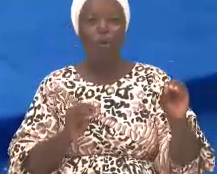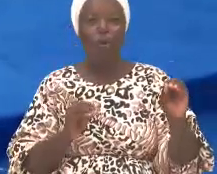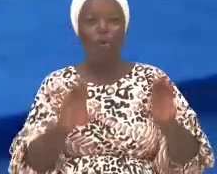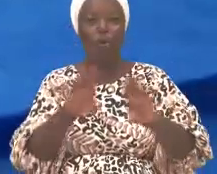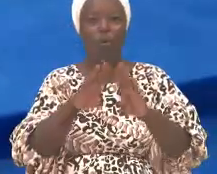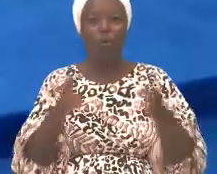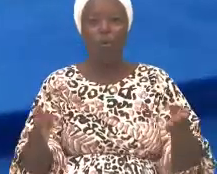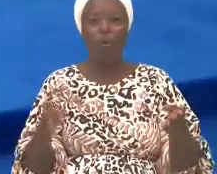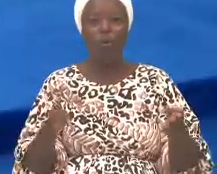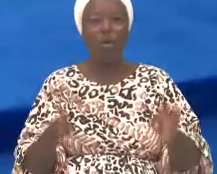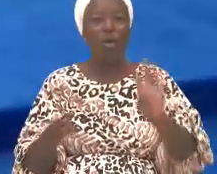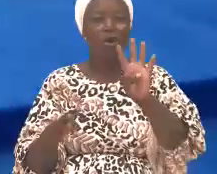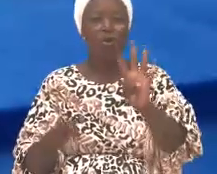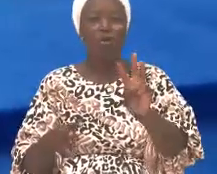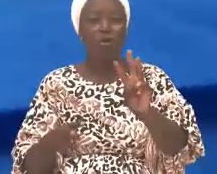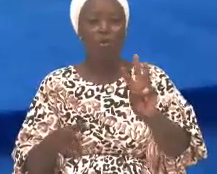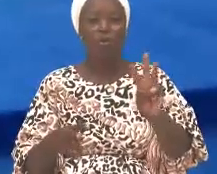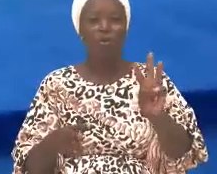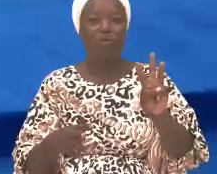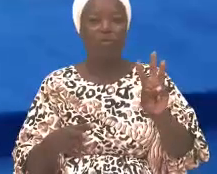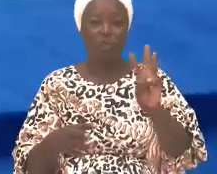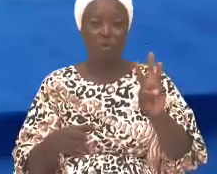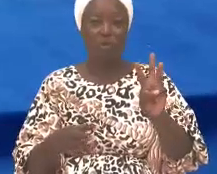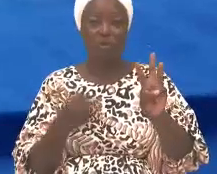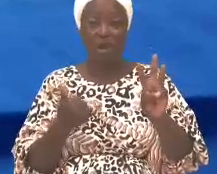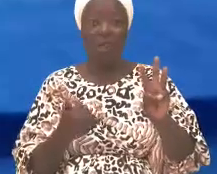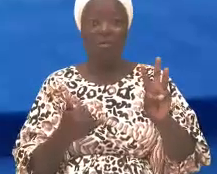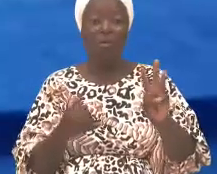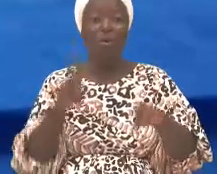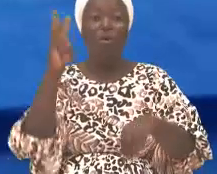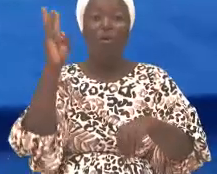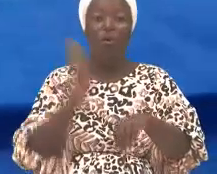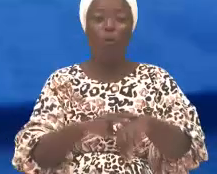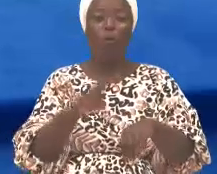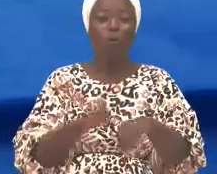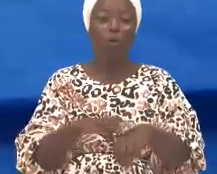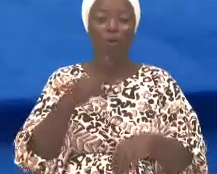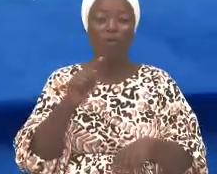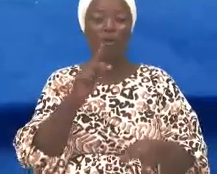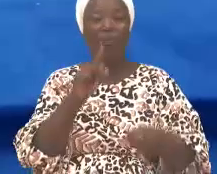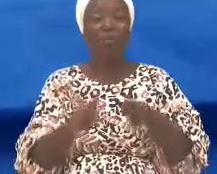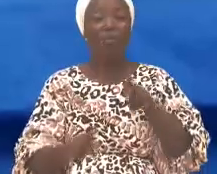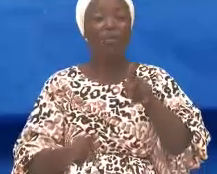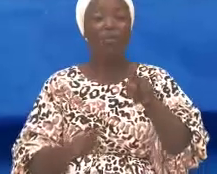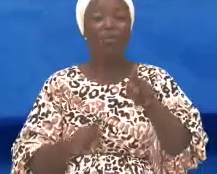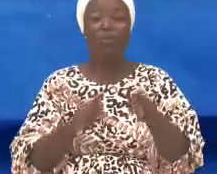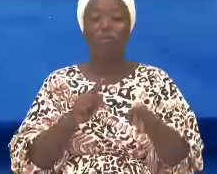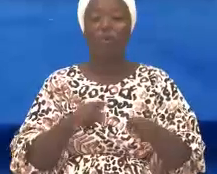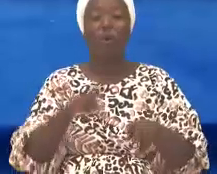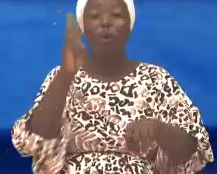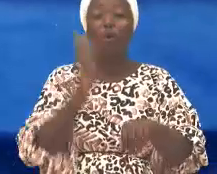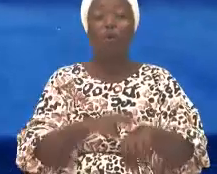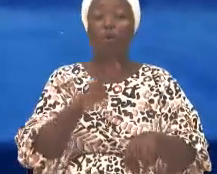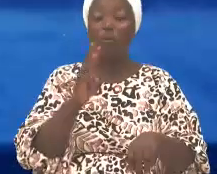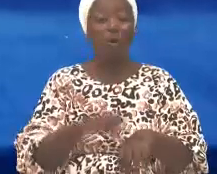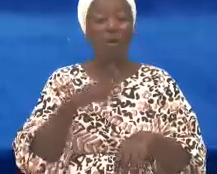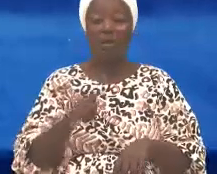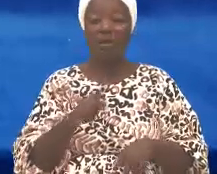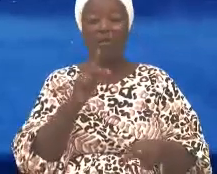open. W, now, warn the people. Warn the